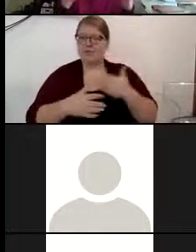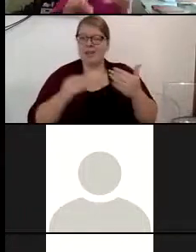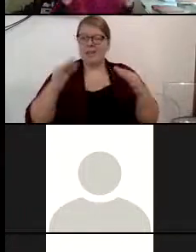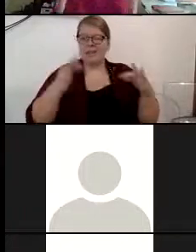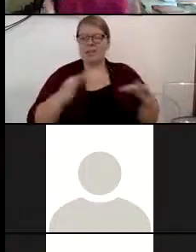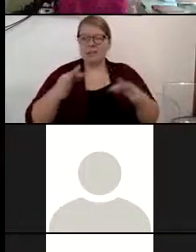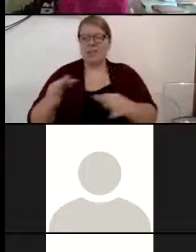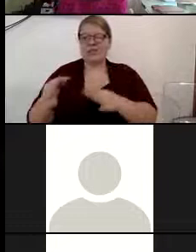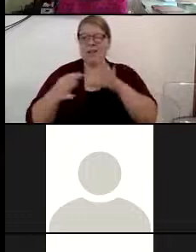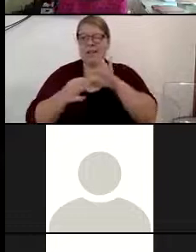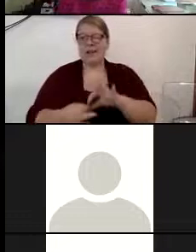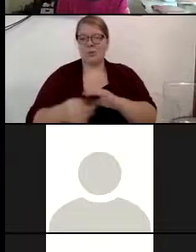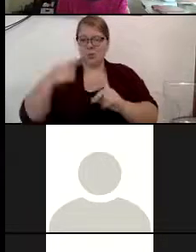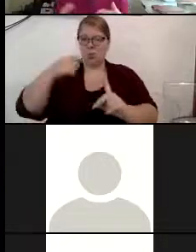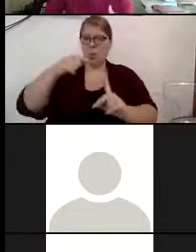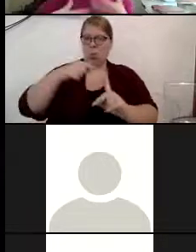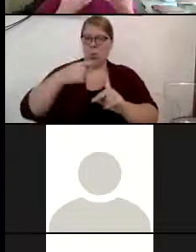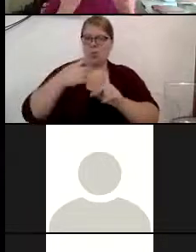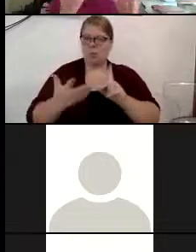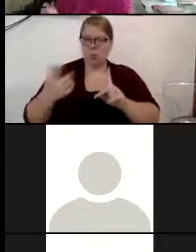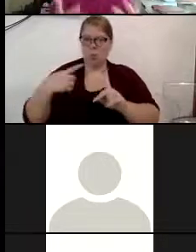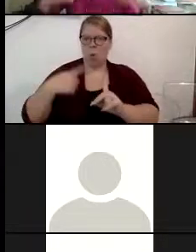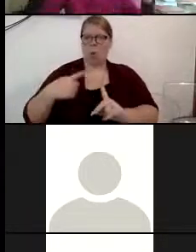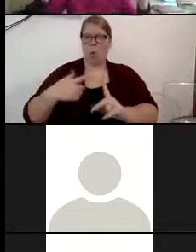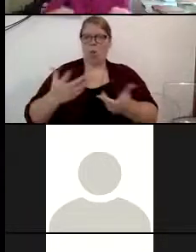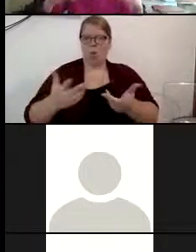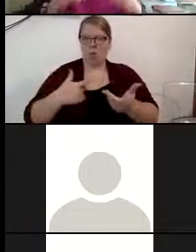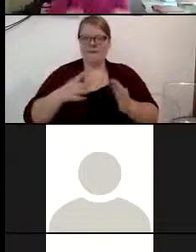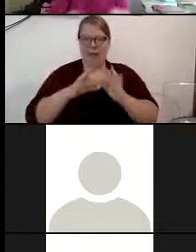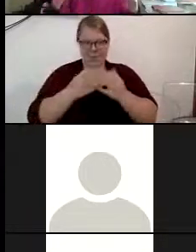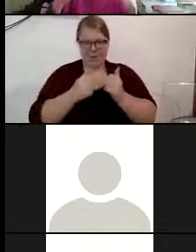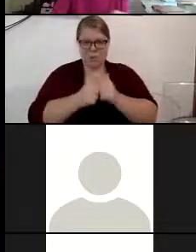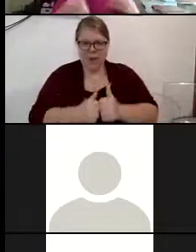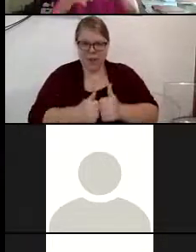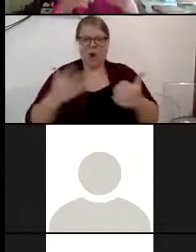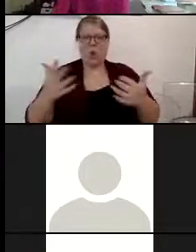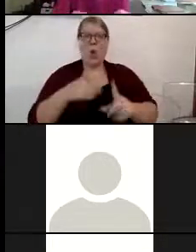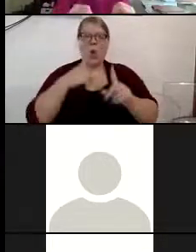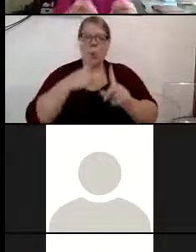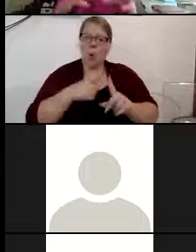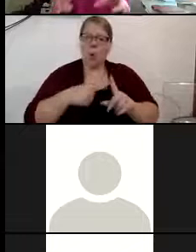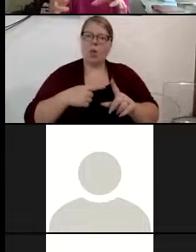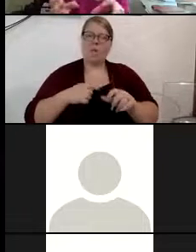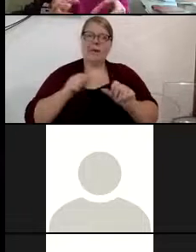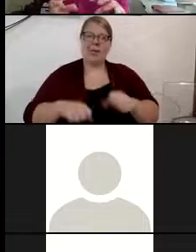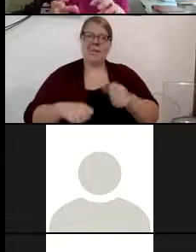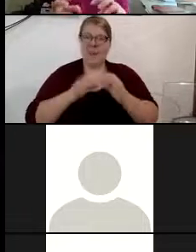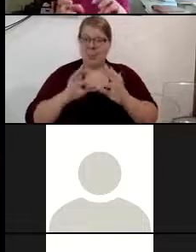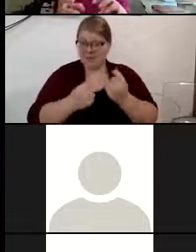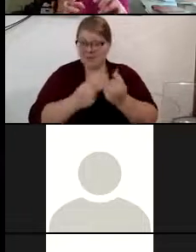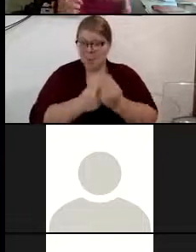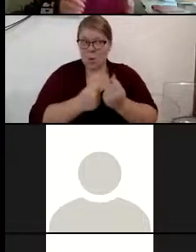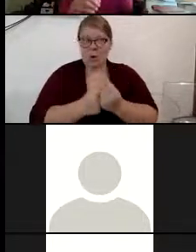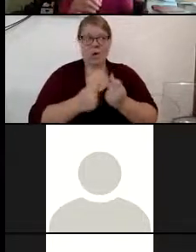about what's the goal going to be. As a family, what goal can we support? Can we